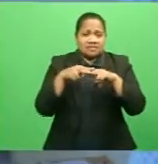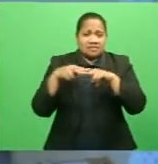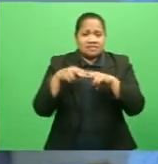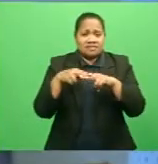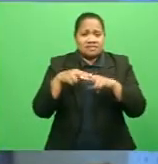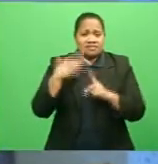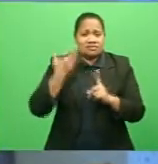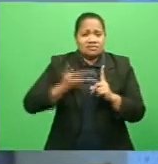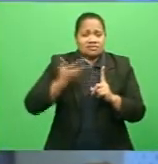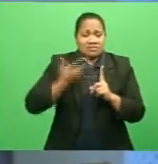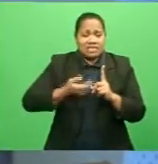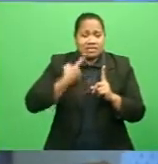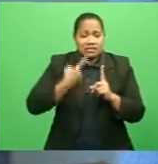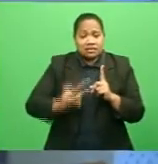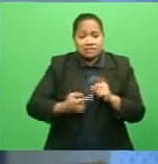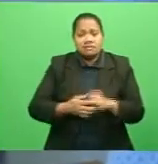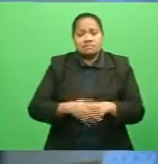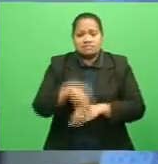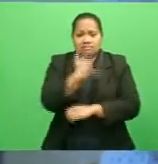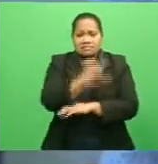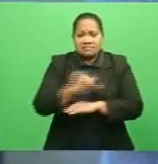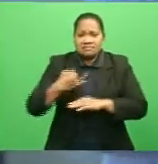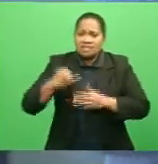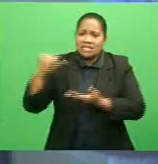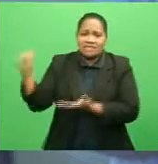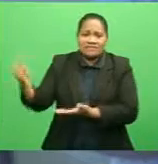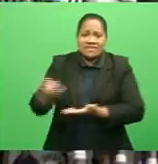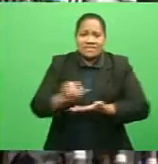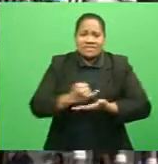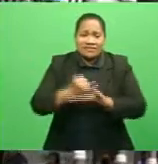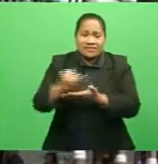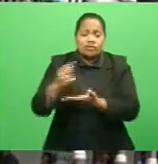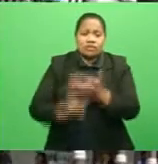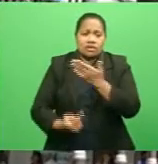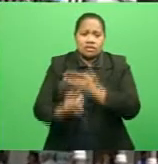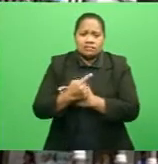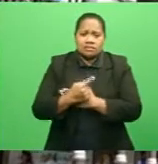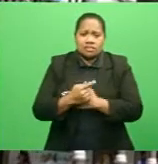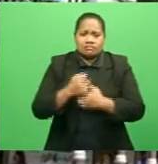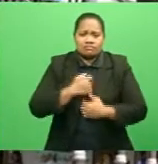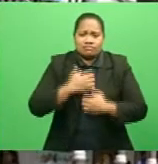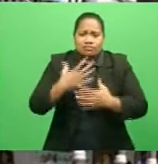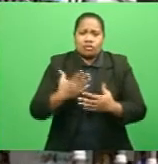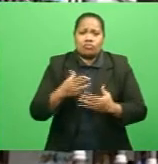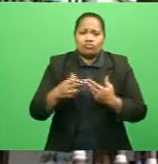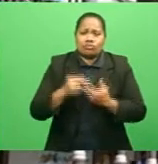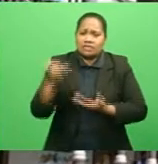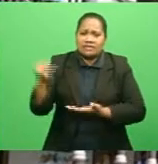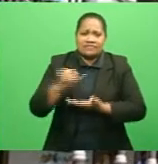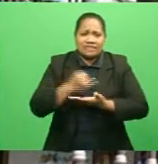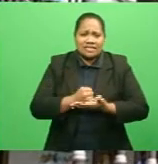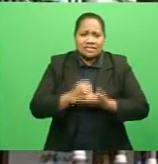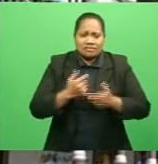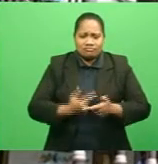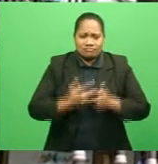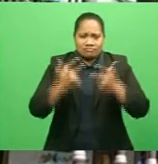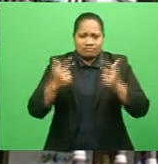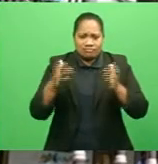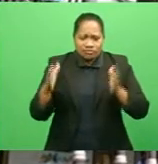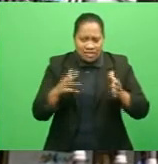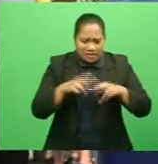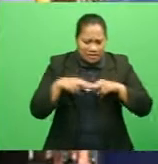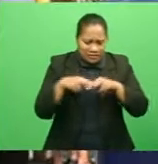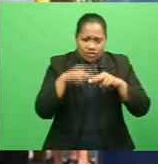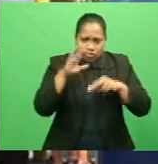Scott Carnegie, says Indonesian investors are astonished with the attractive investment and trade packages that Fiji